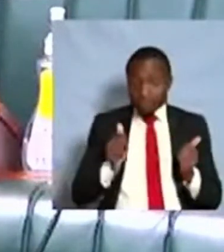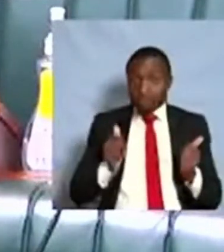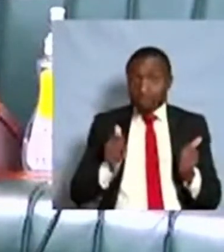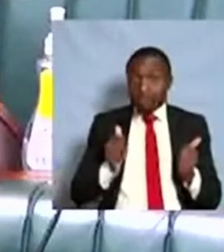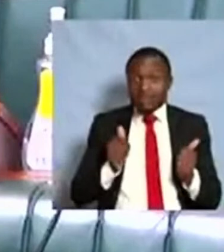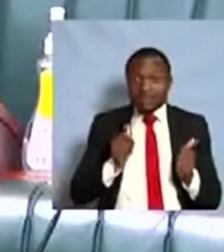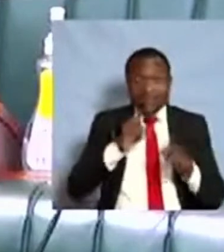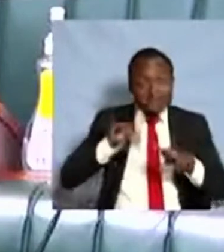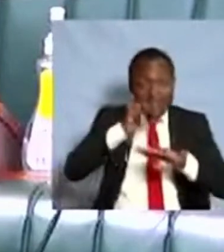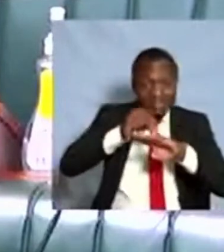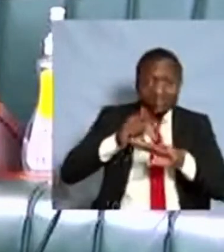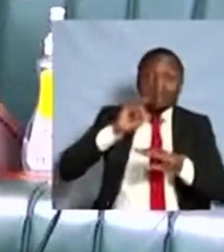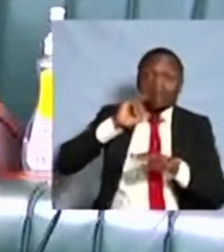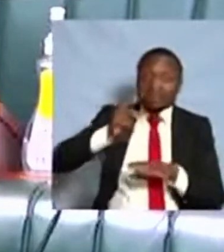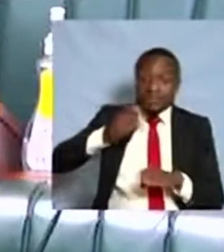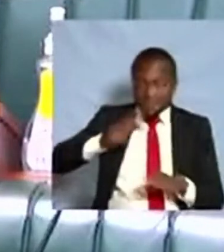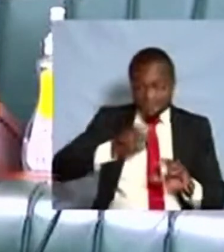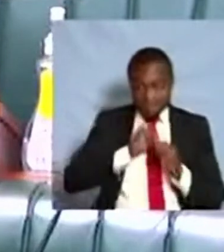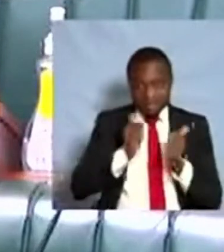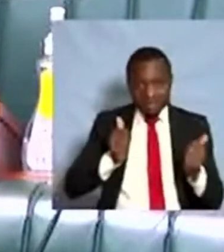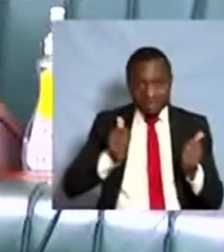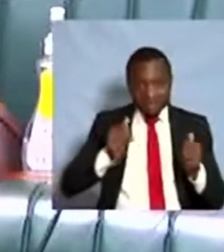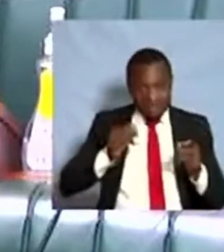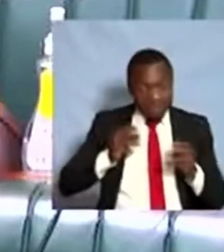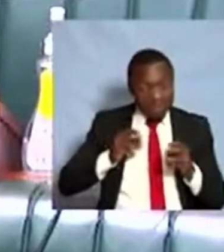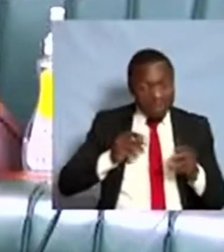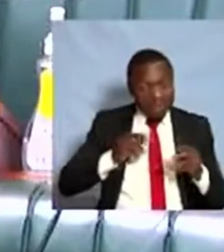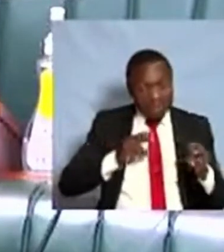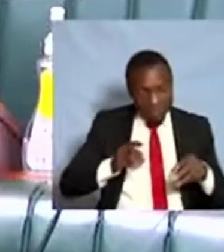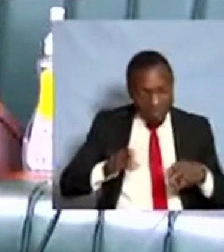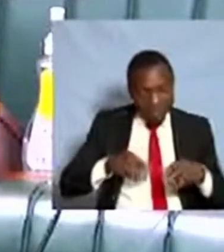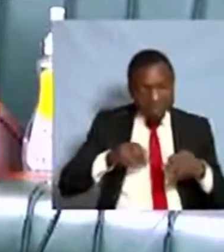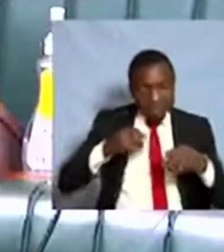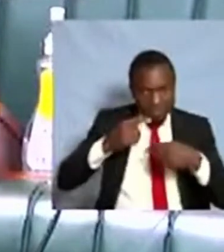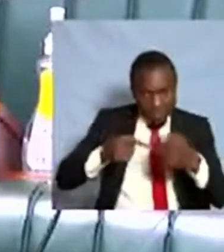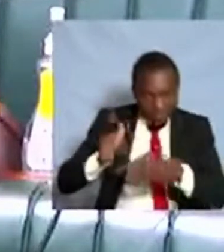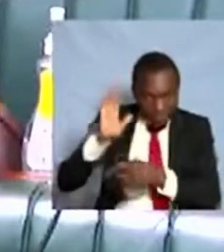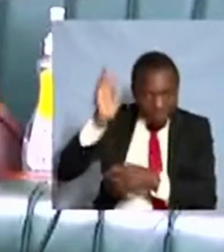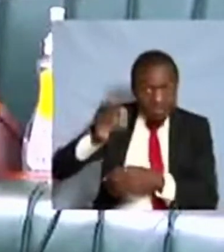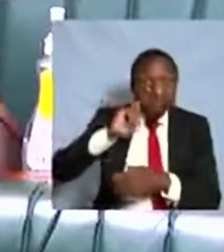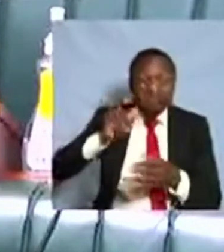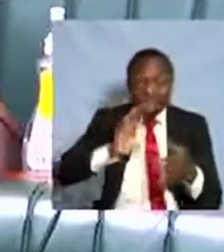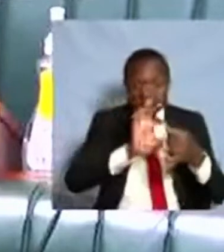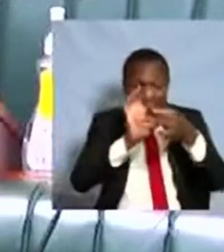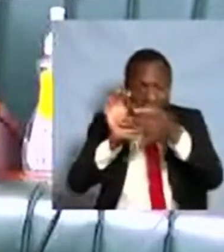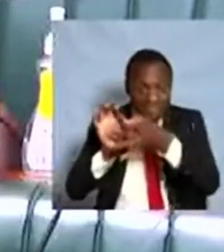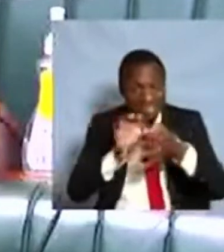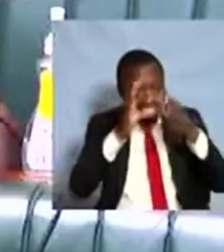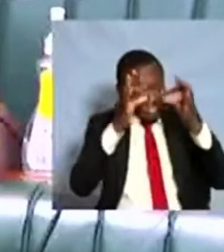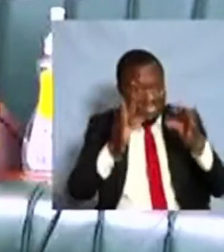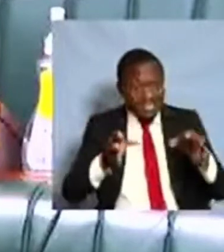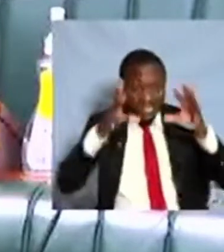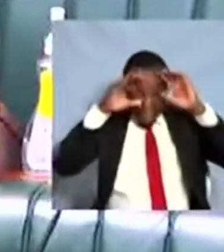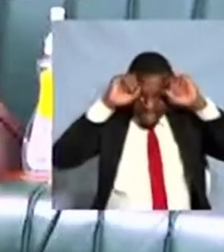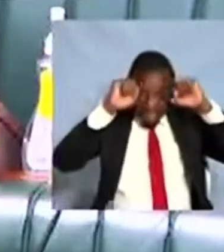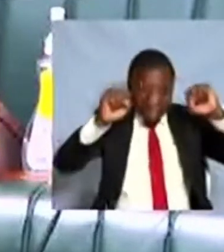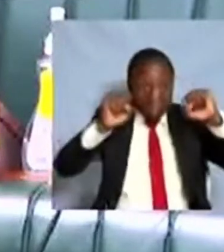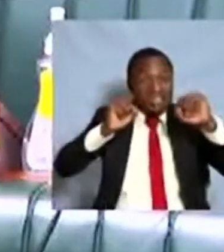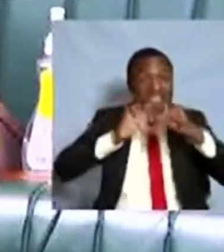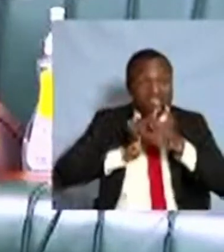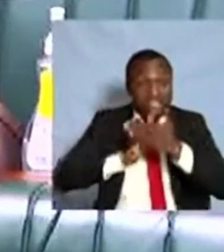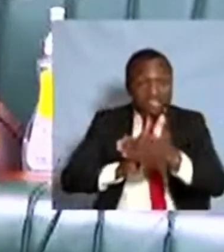The nation needs to heal and to move forward. We need to be united. Now, if the head is leading